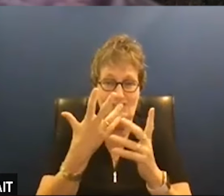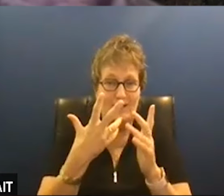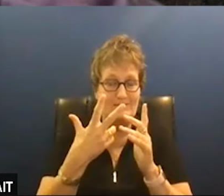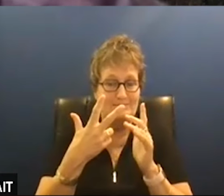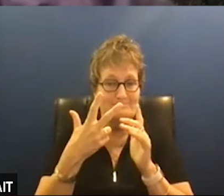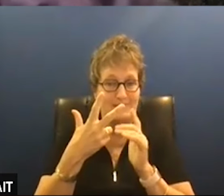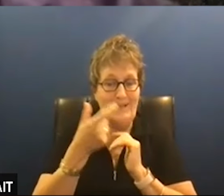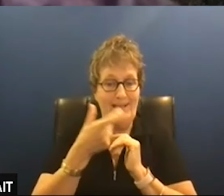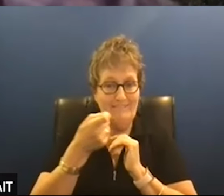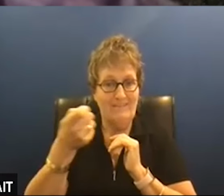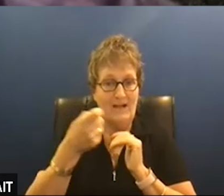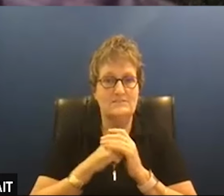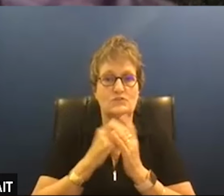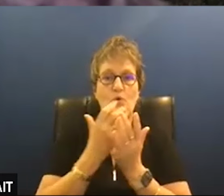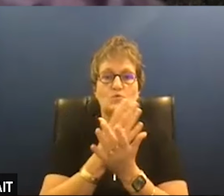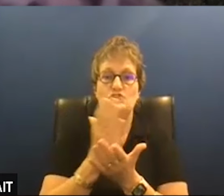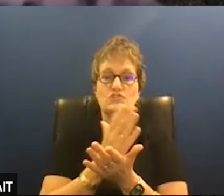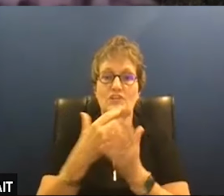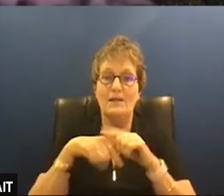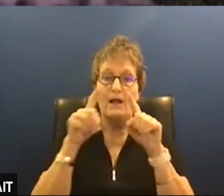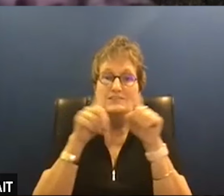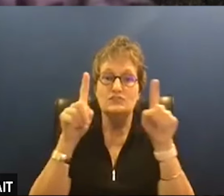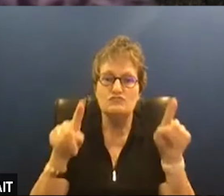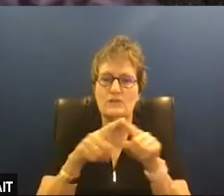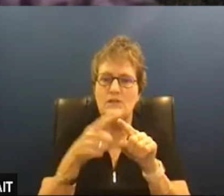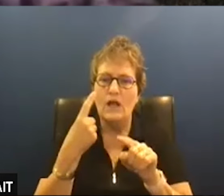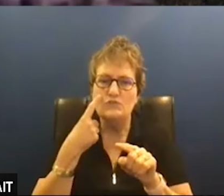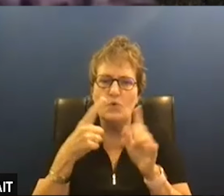screen, and Aaron, I think I saw you there. So